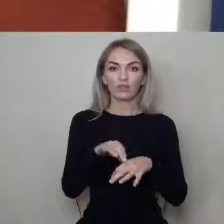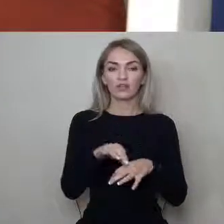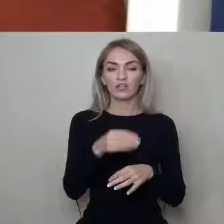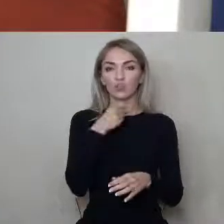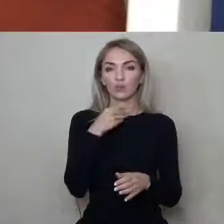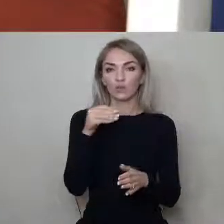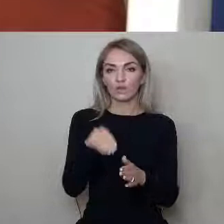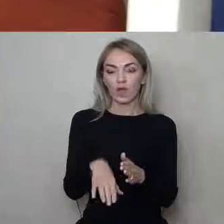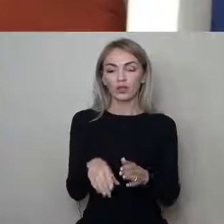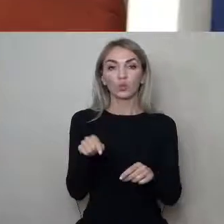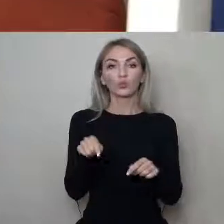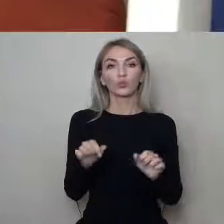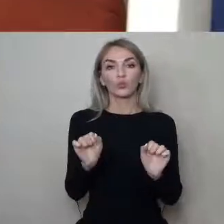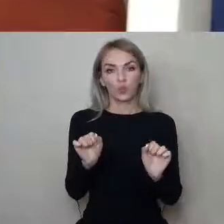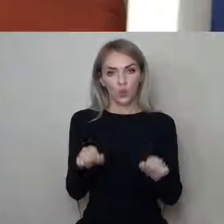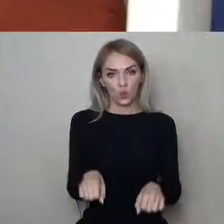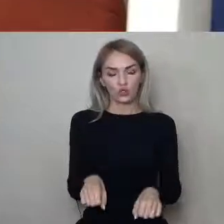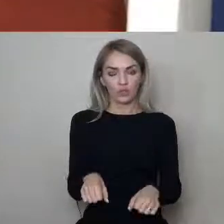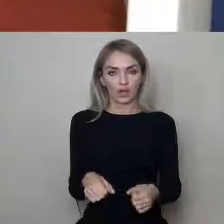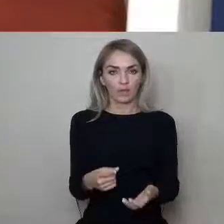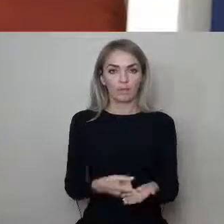considered whether the custom of